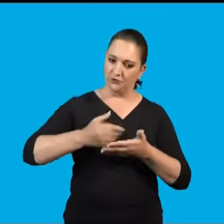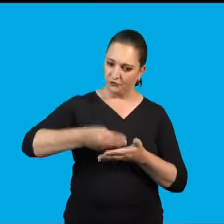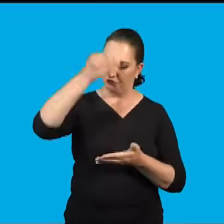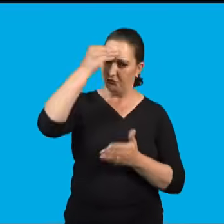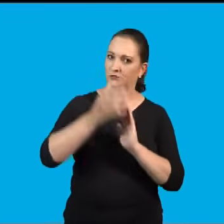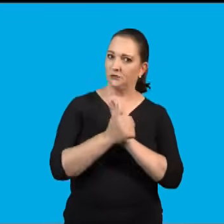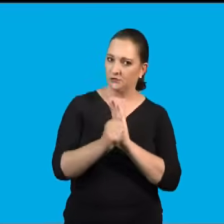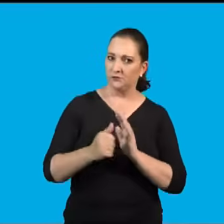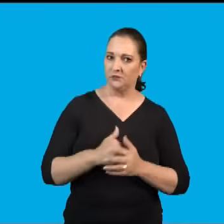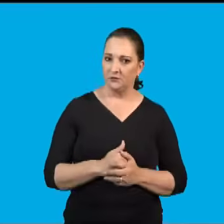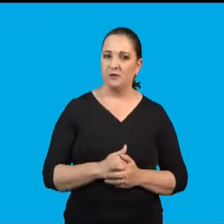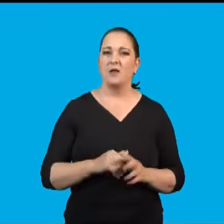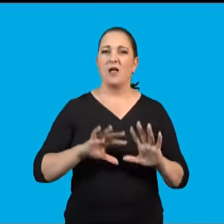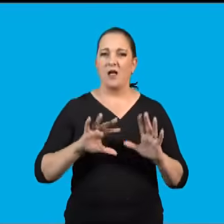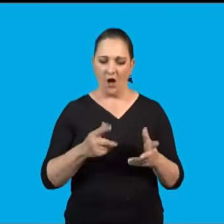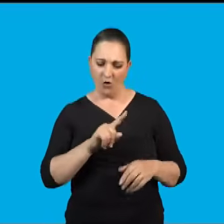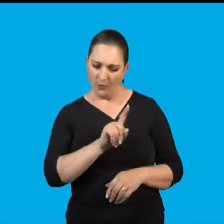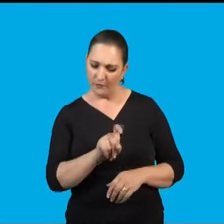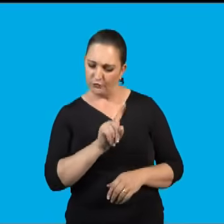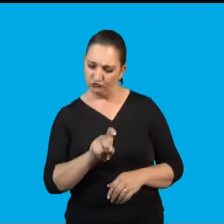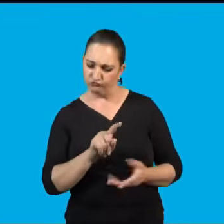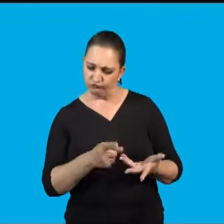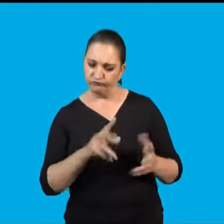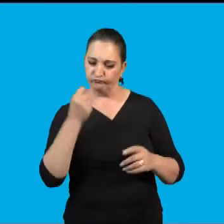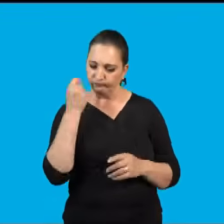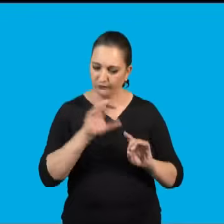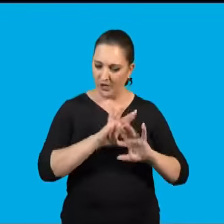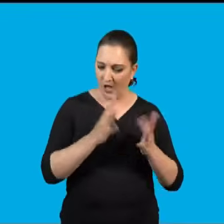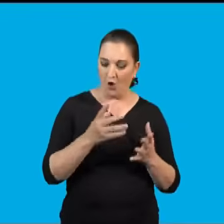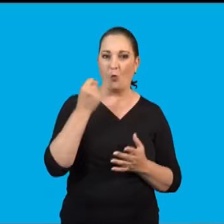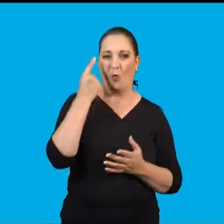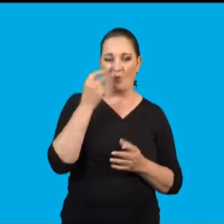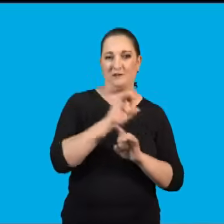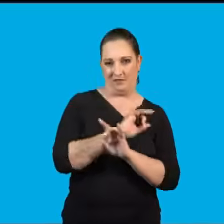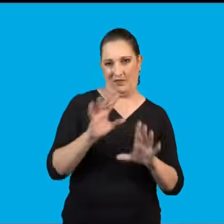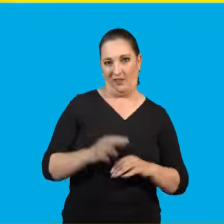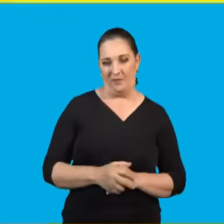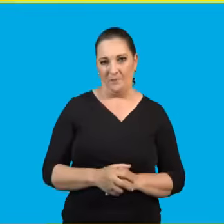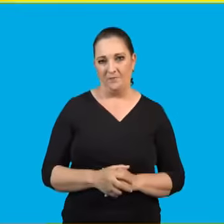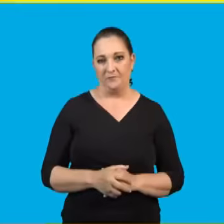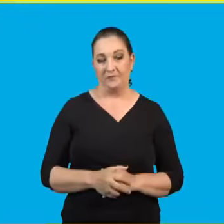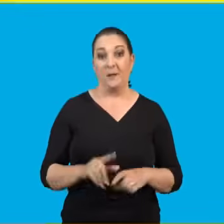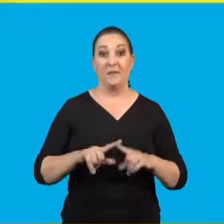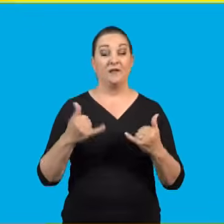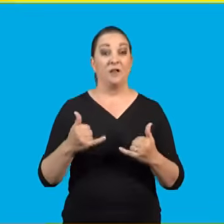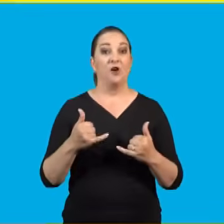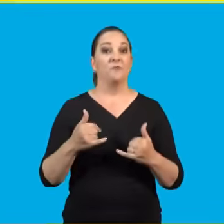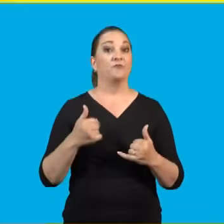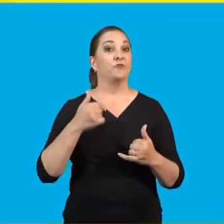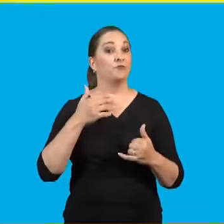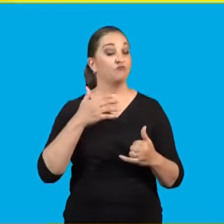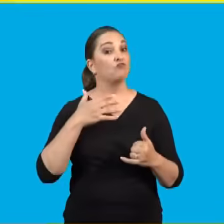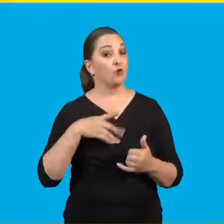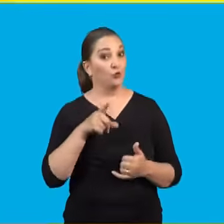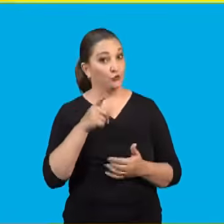skills. That also goes with interpreting your questions and comprehending them. Now, as a bonus,